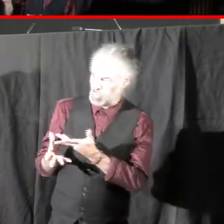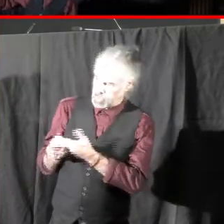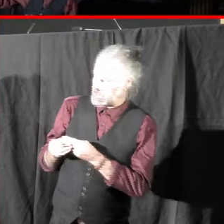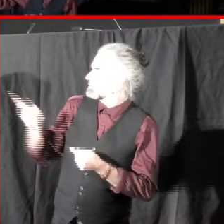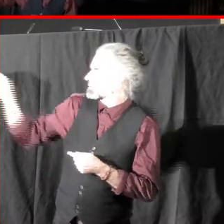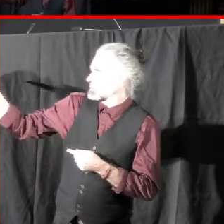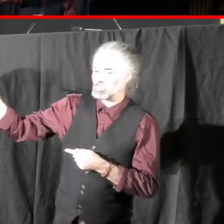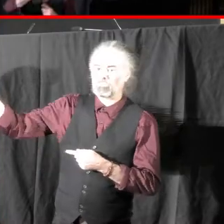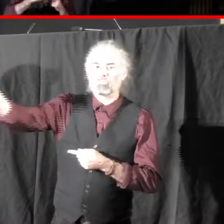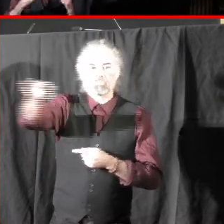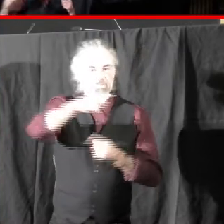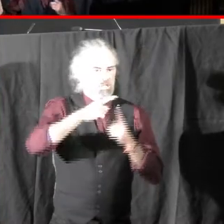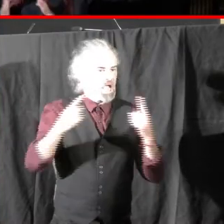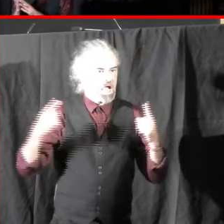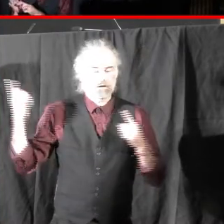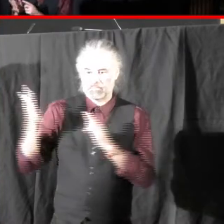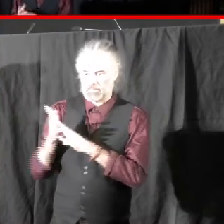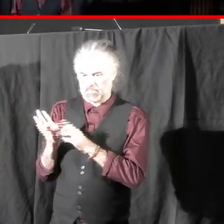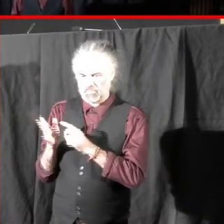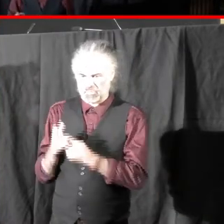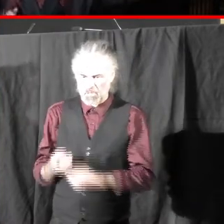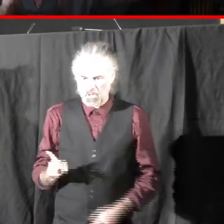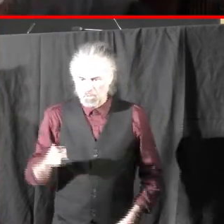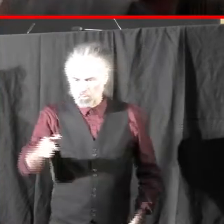yourself and for the public.